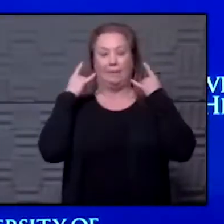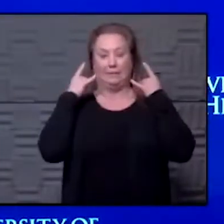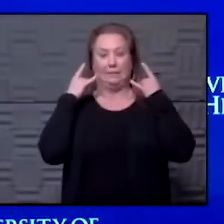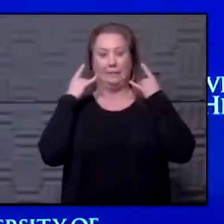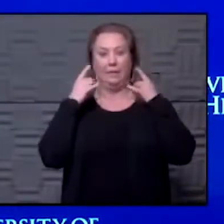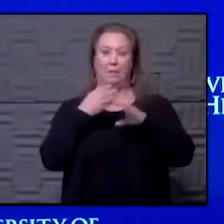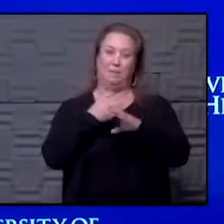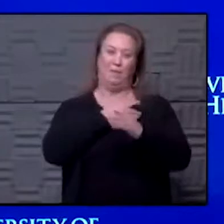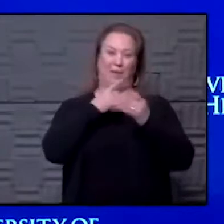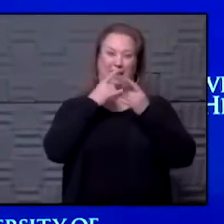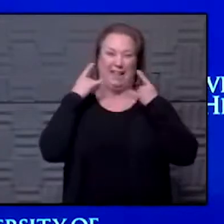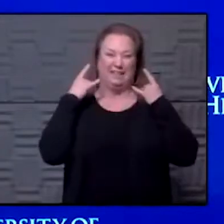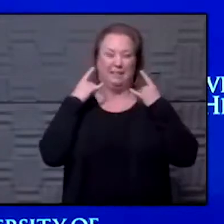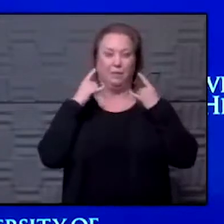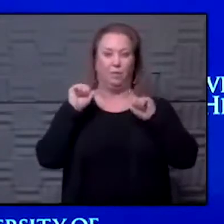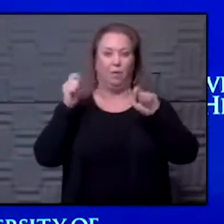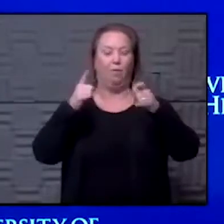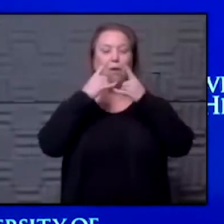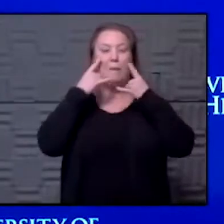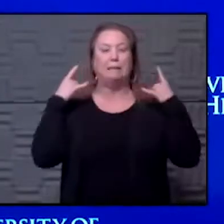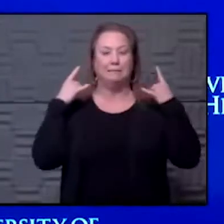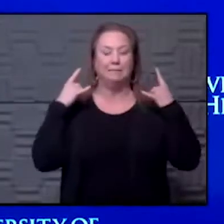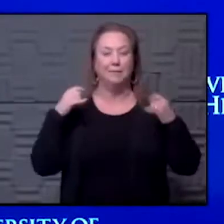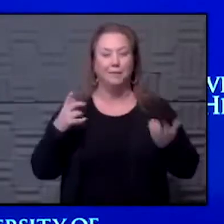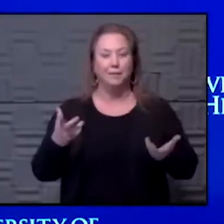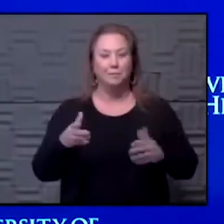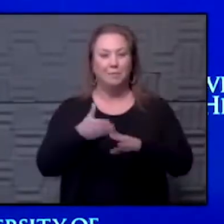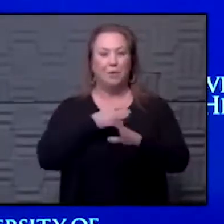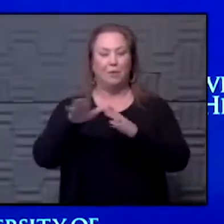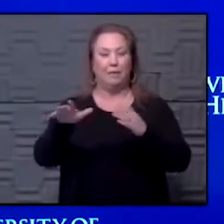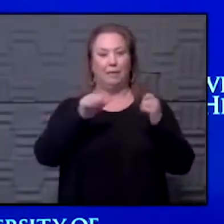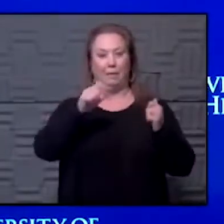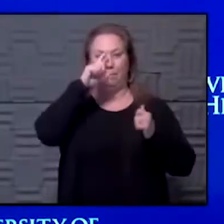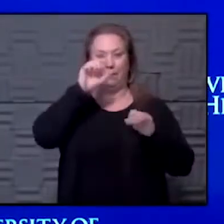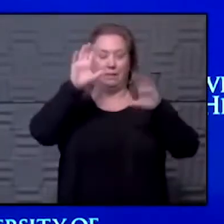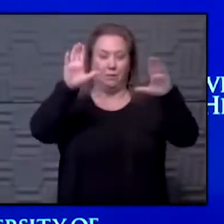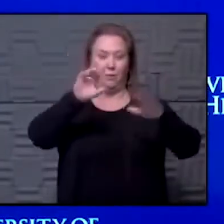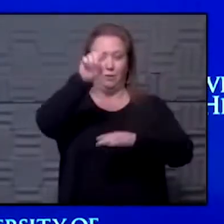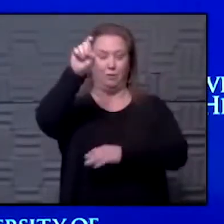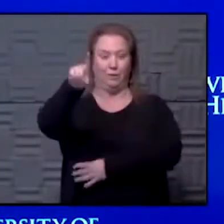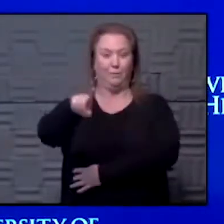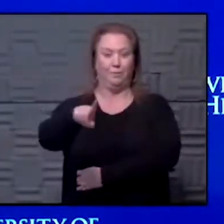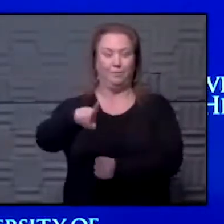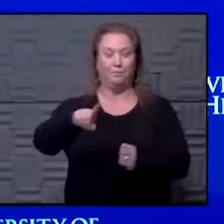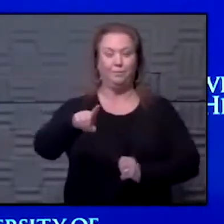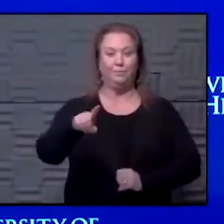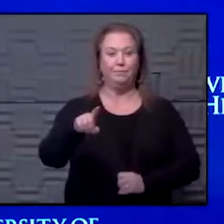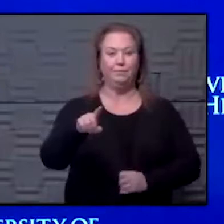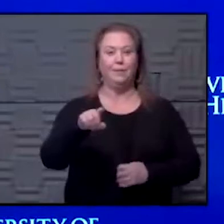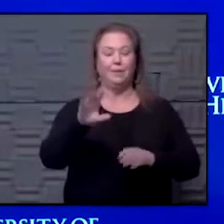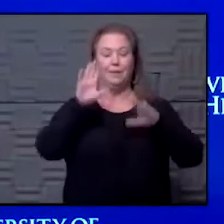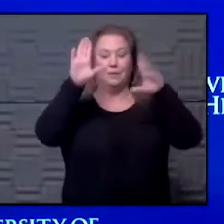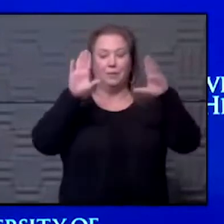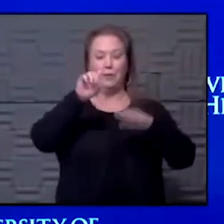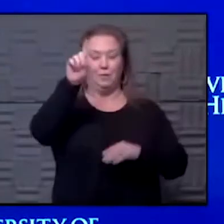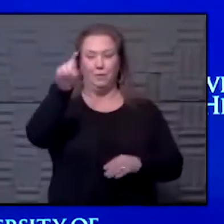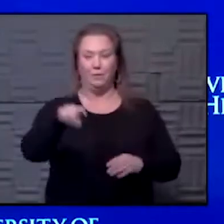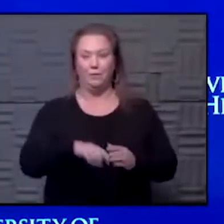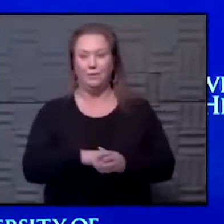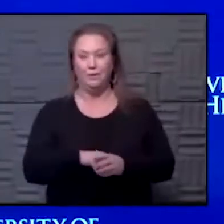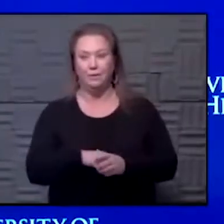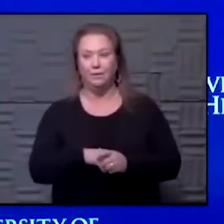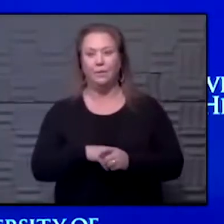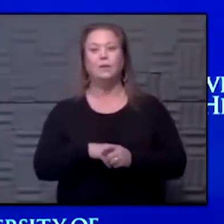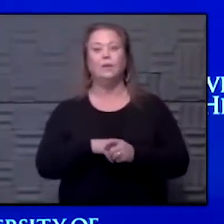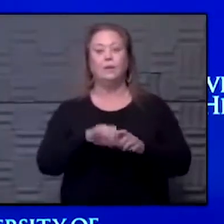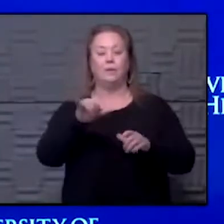mask on. Actually, before I exit the room, we will have a mask on. And that, because that is a great question. Nancy's question is great. That's a great question as well.